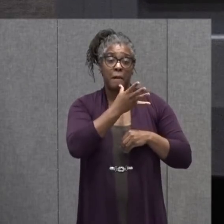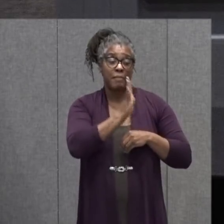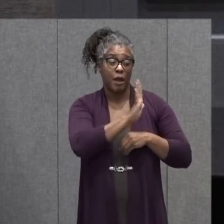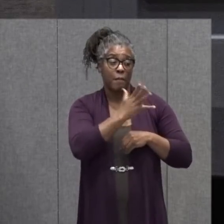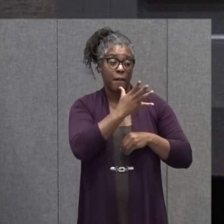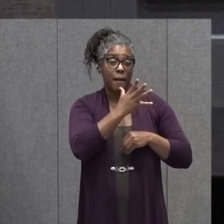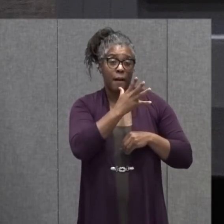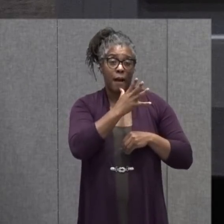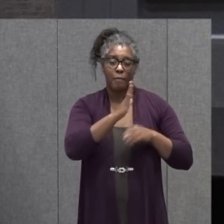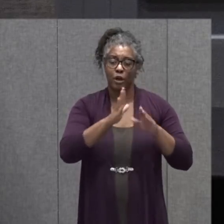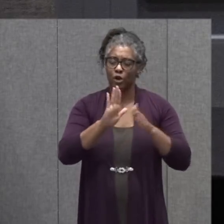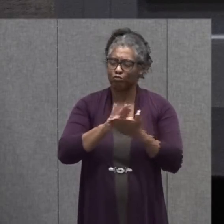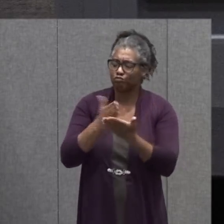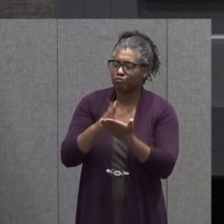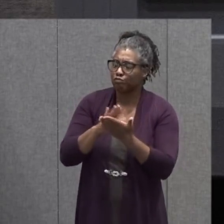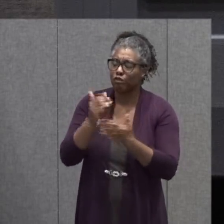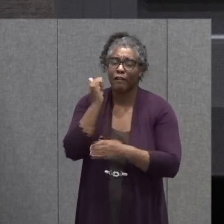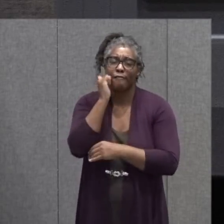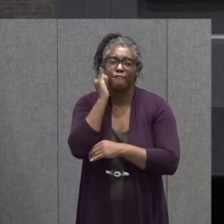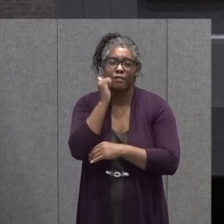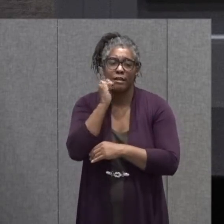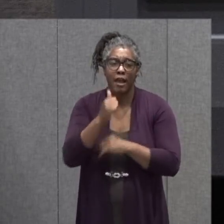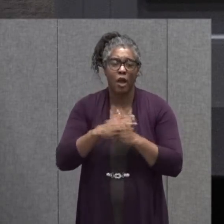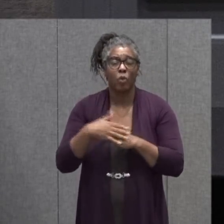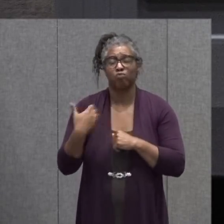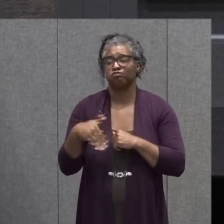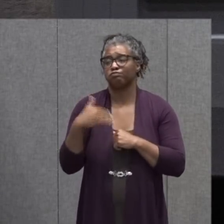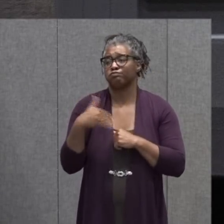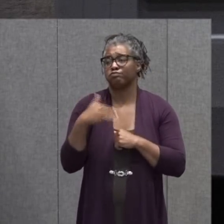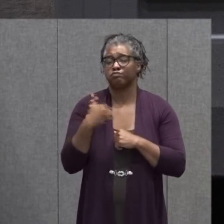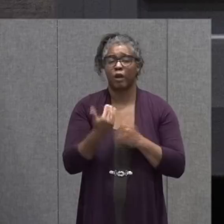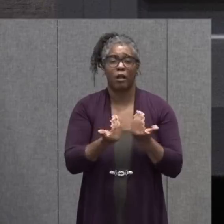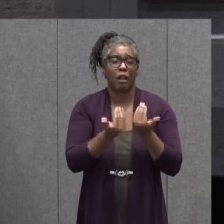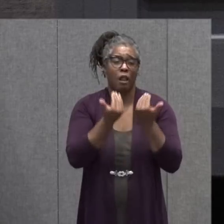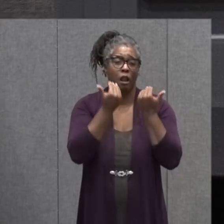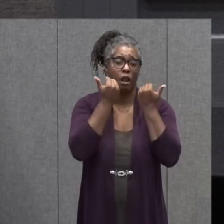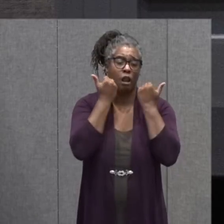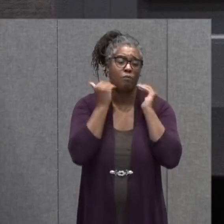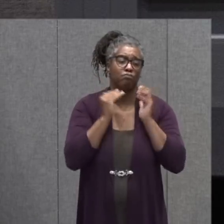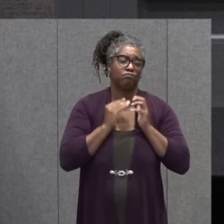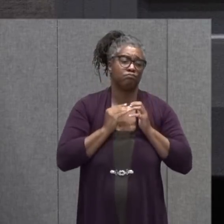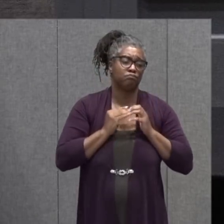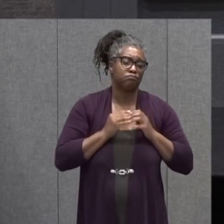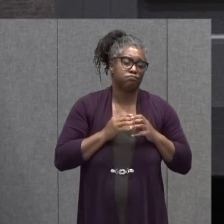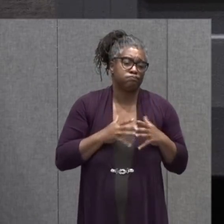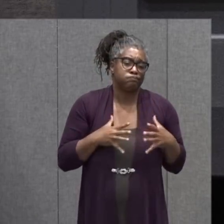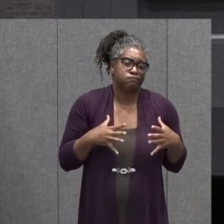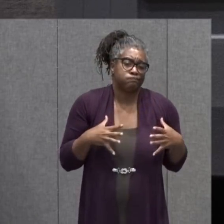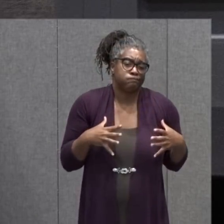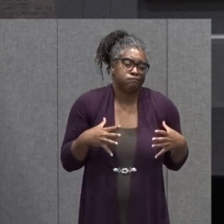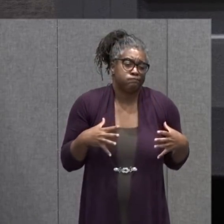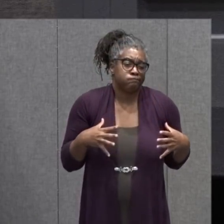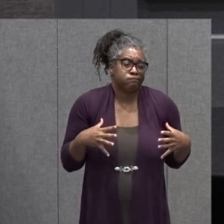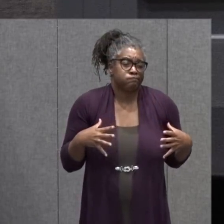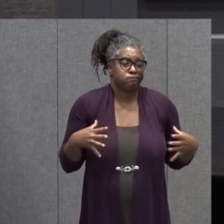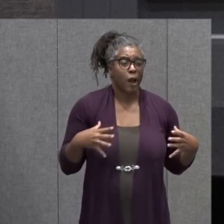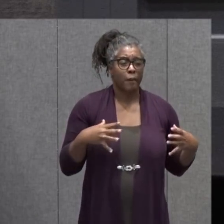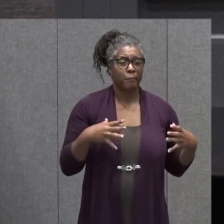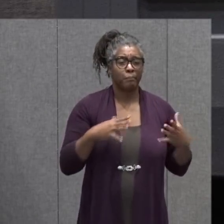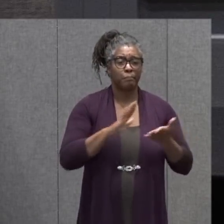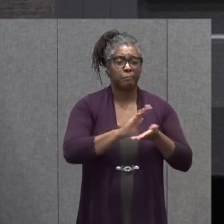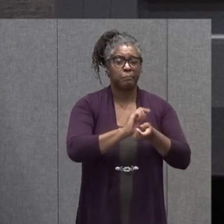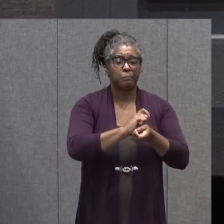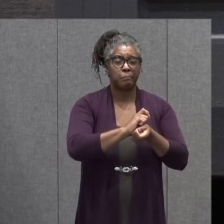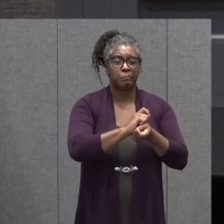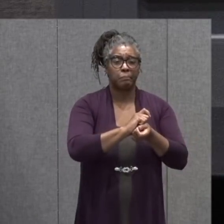They ate so much that it wasn't long before the three little pigs had grown so big that there was